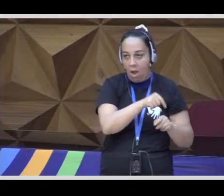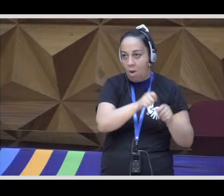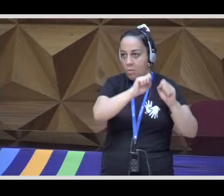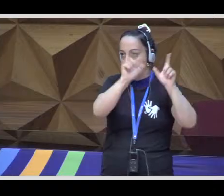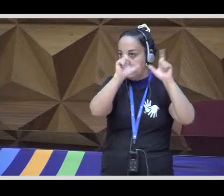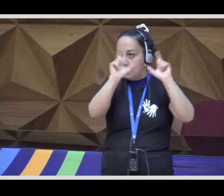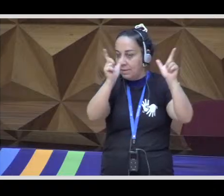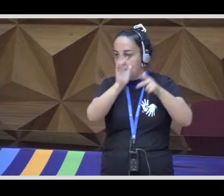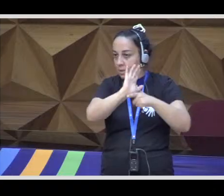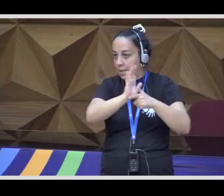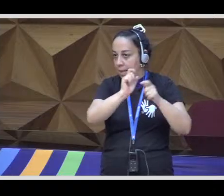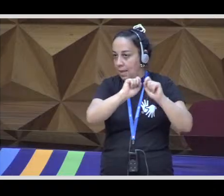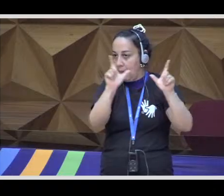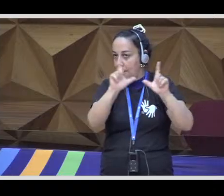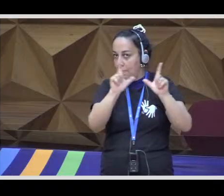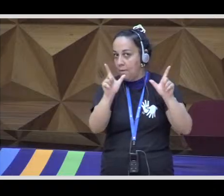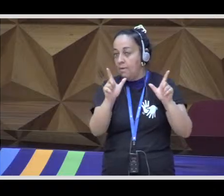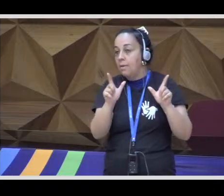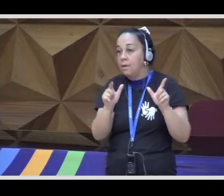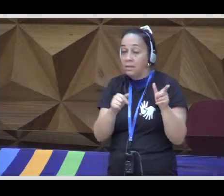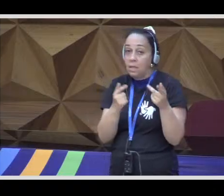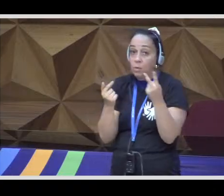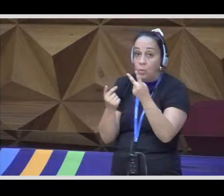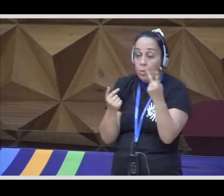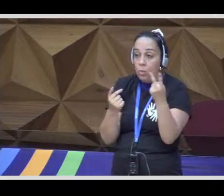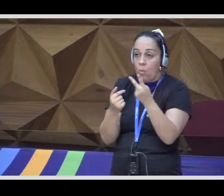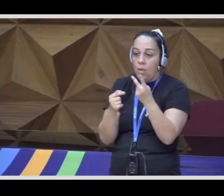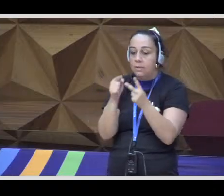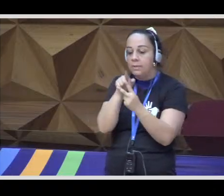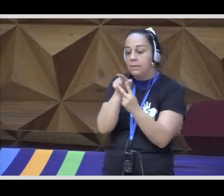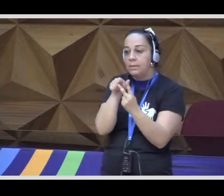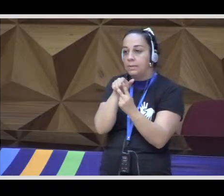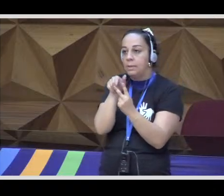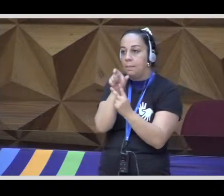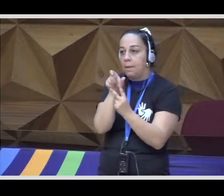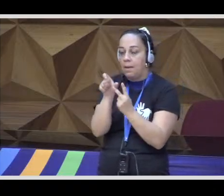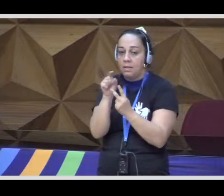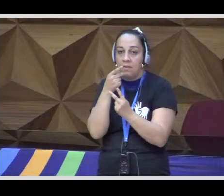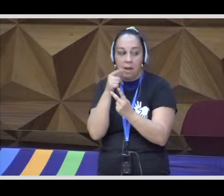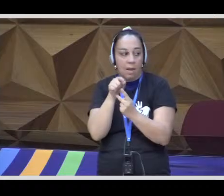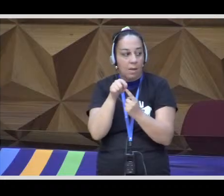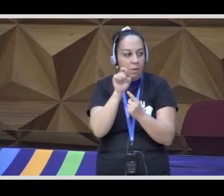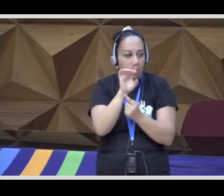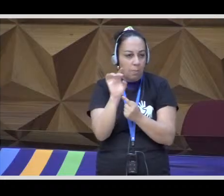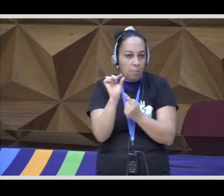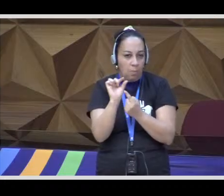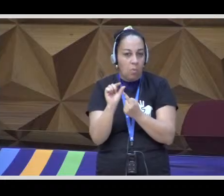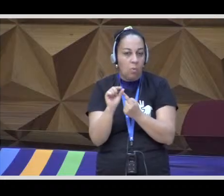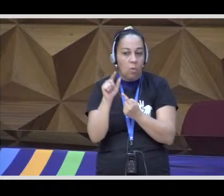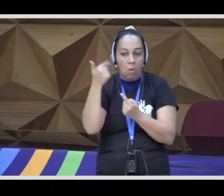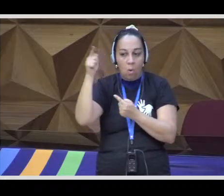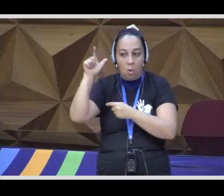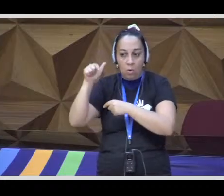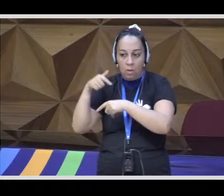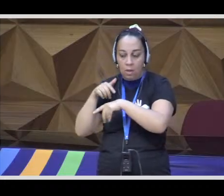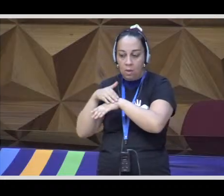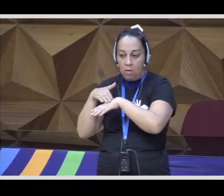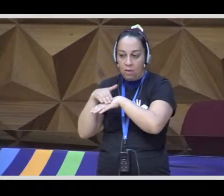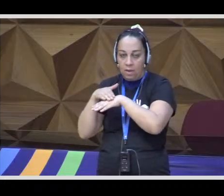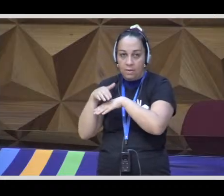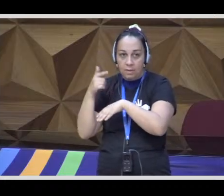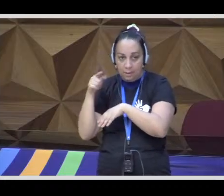two parts. I'm only going to talk about one just because of lack of time, but if you want to know something about the other, I can tell you. So the first thing you need to do is detect